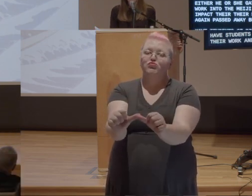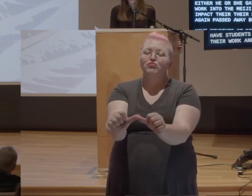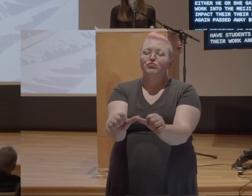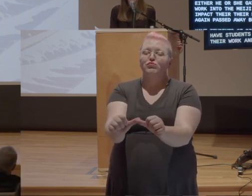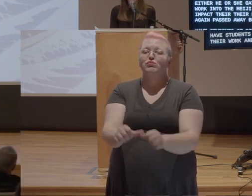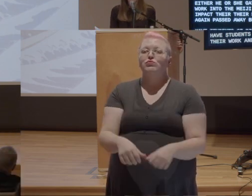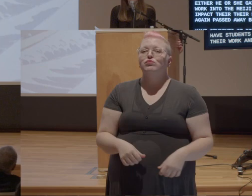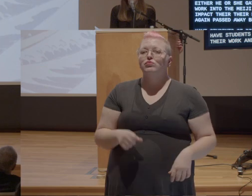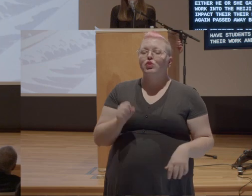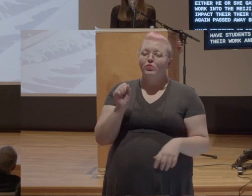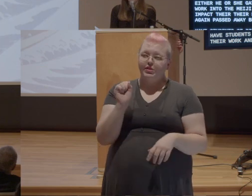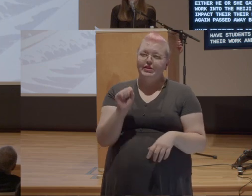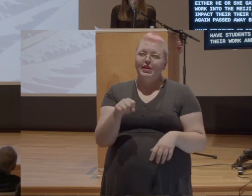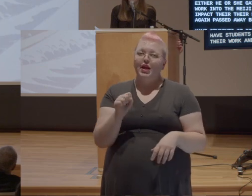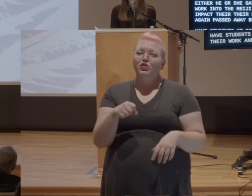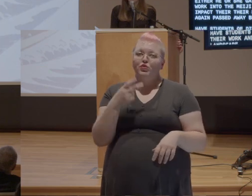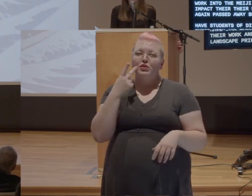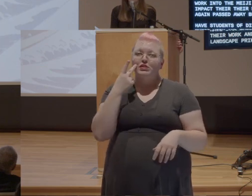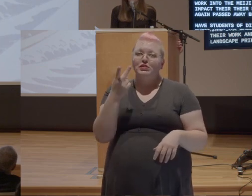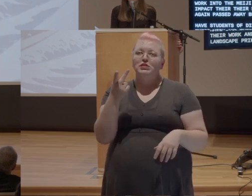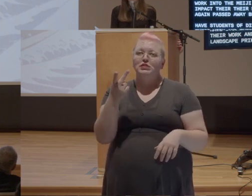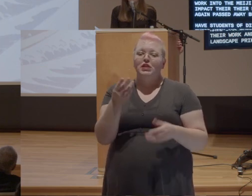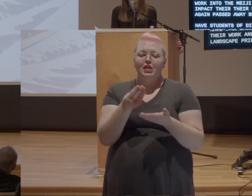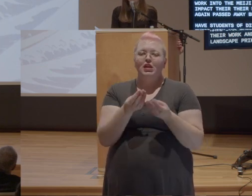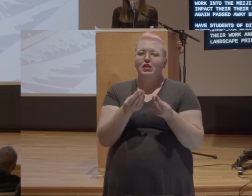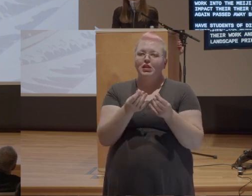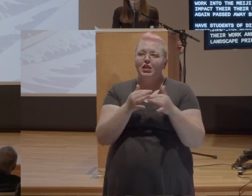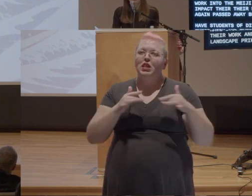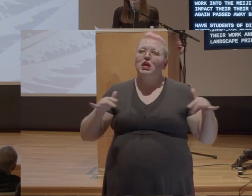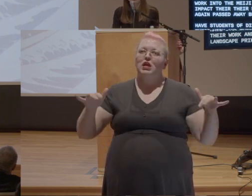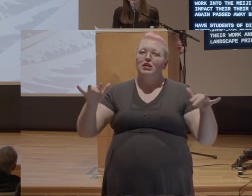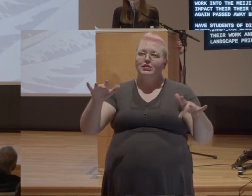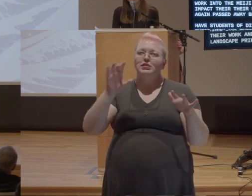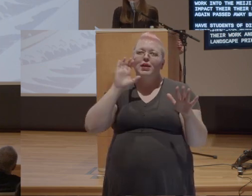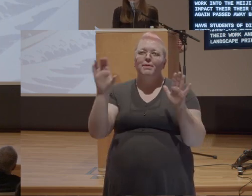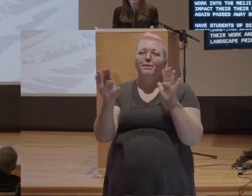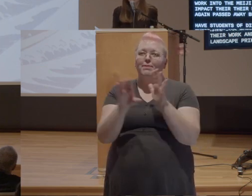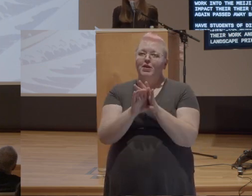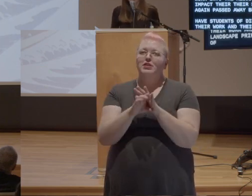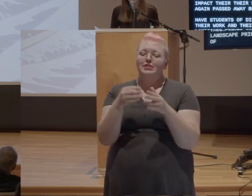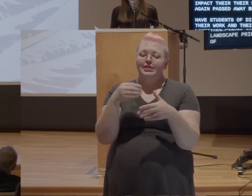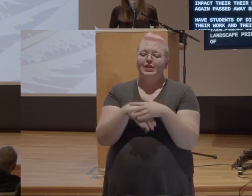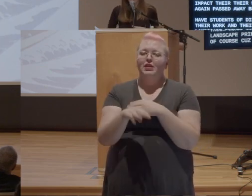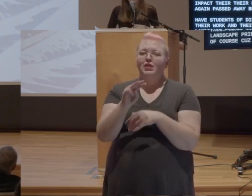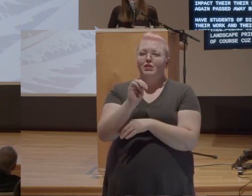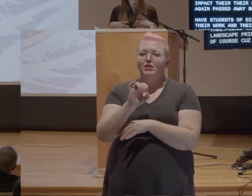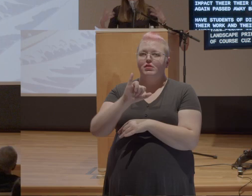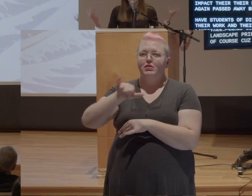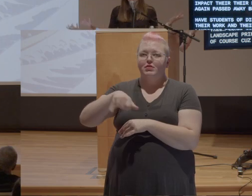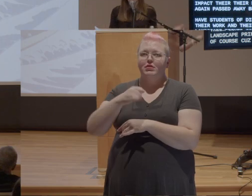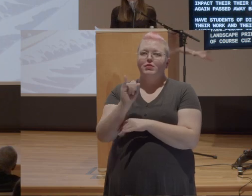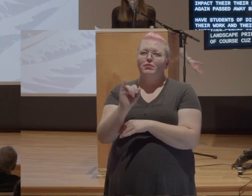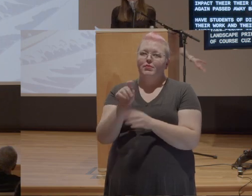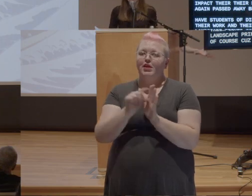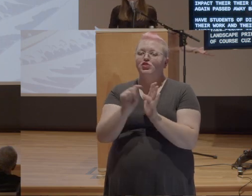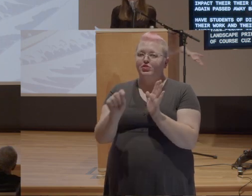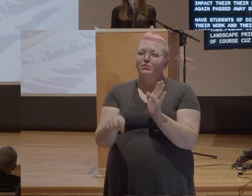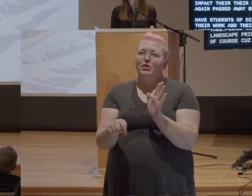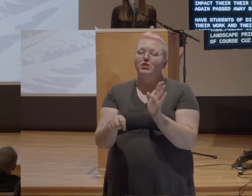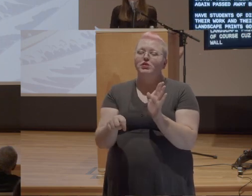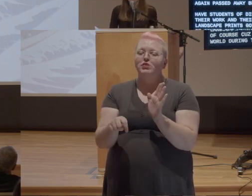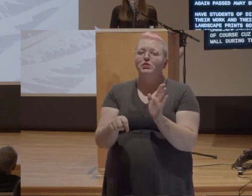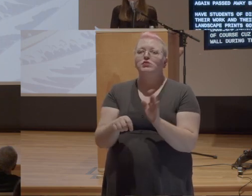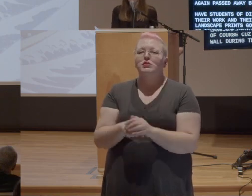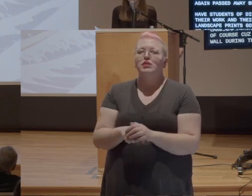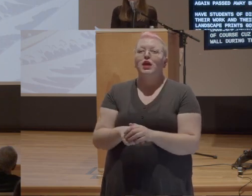see landscape prints going into the Meiji period. And of course, because you've got, they're opening up to the world during this